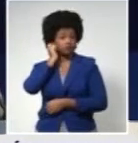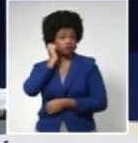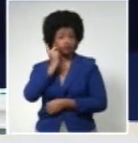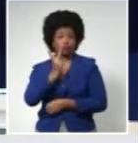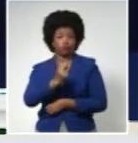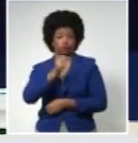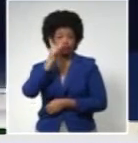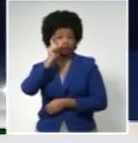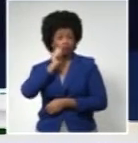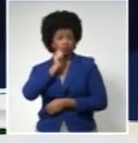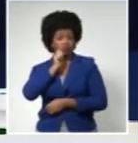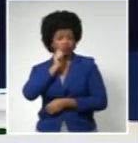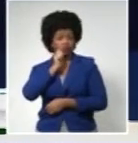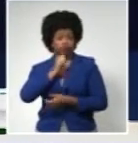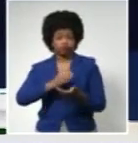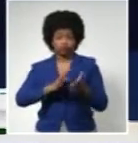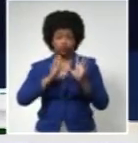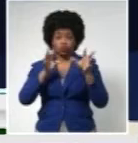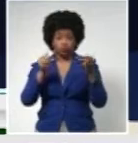And